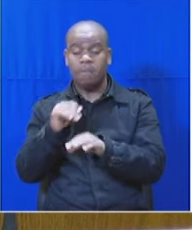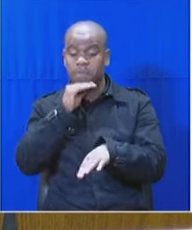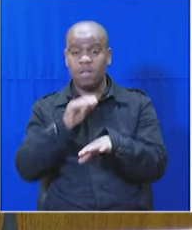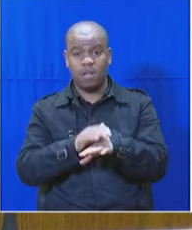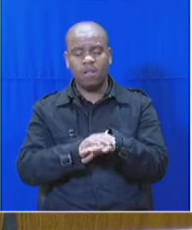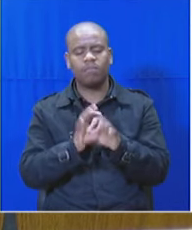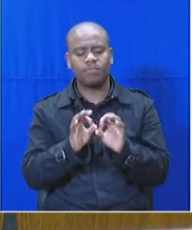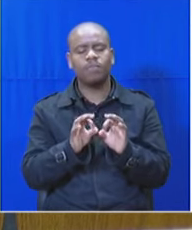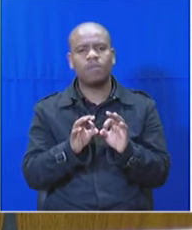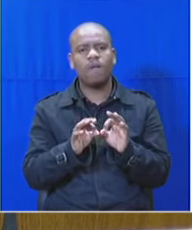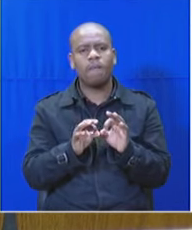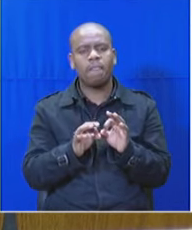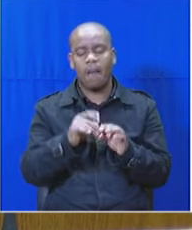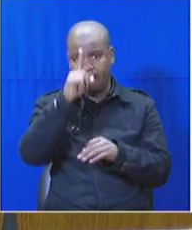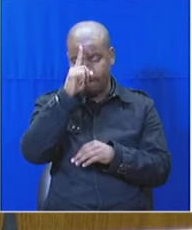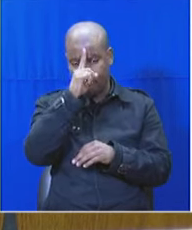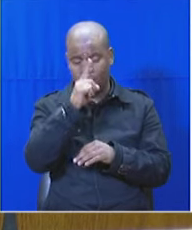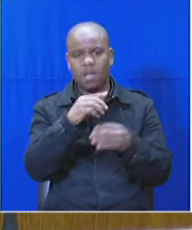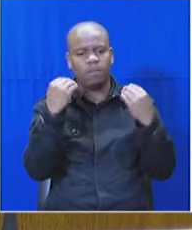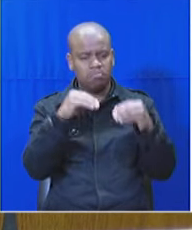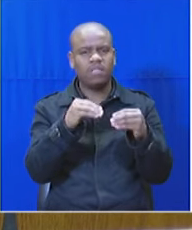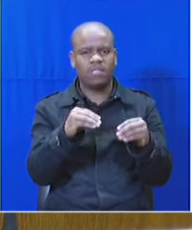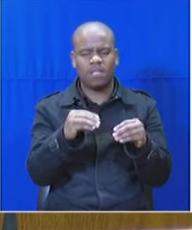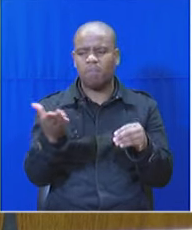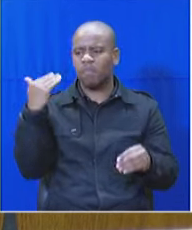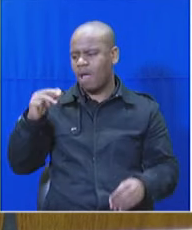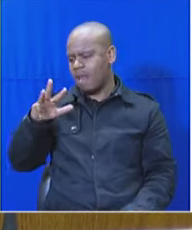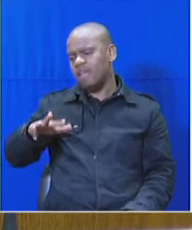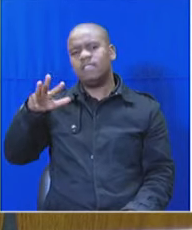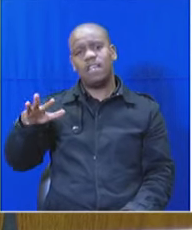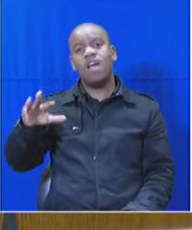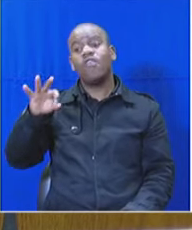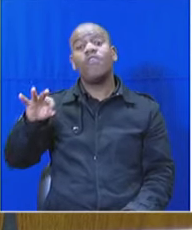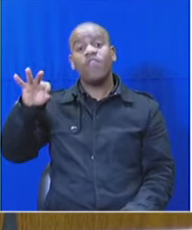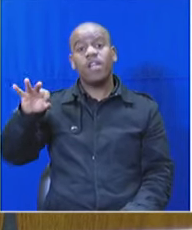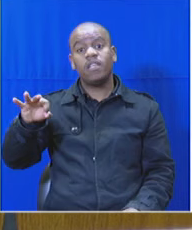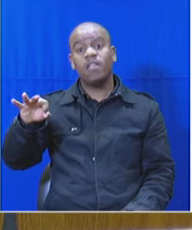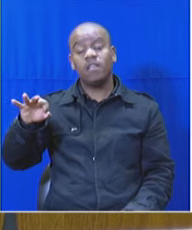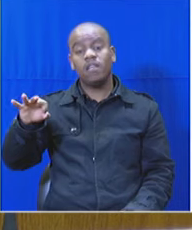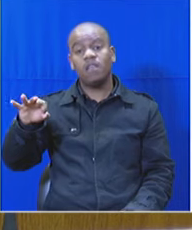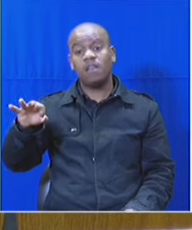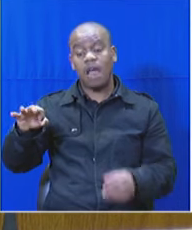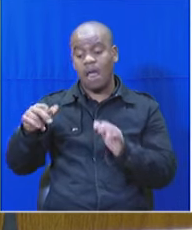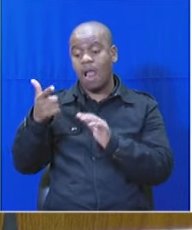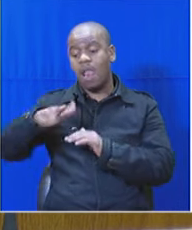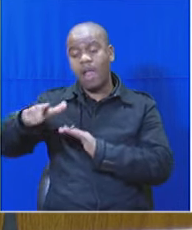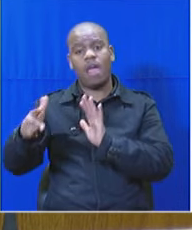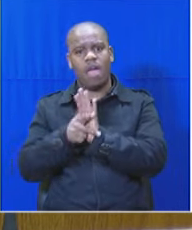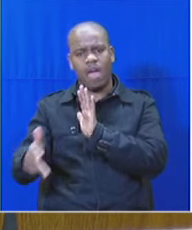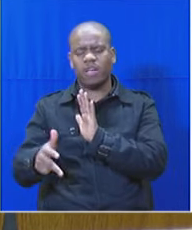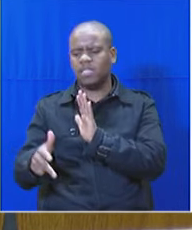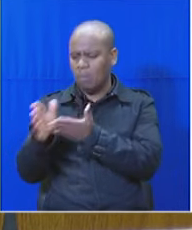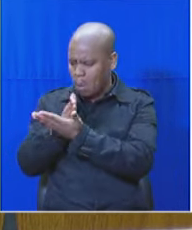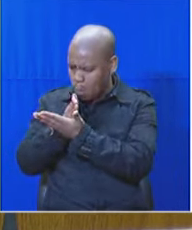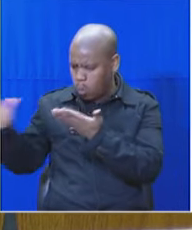the class of black commercial farmers, which was destroyed by the 1913 Natives Land Act, that all land reform farms, including communal